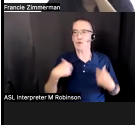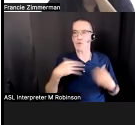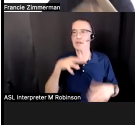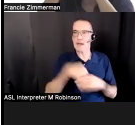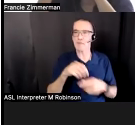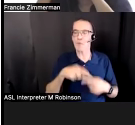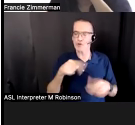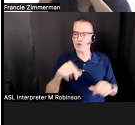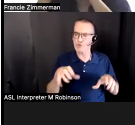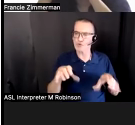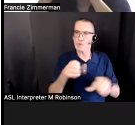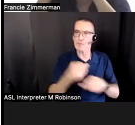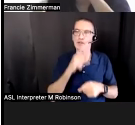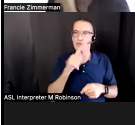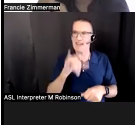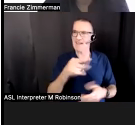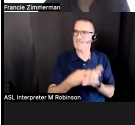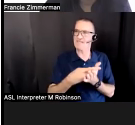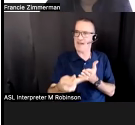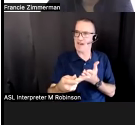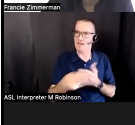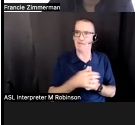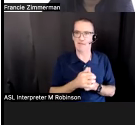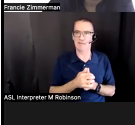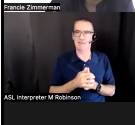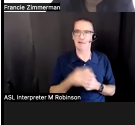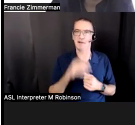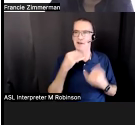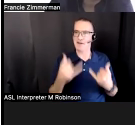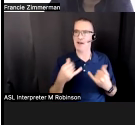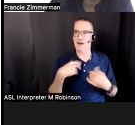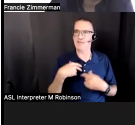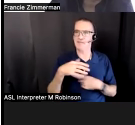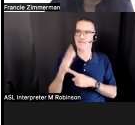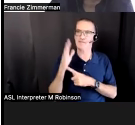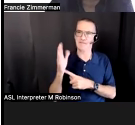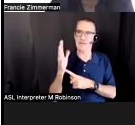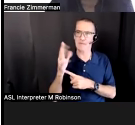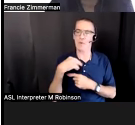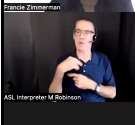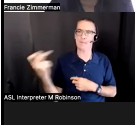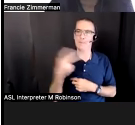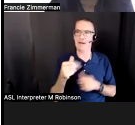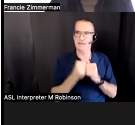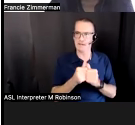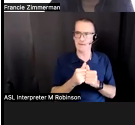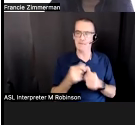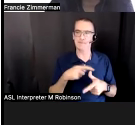make sure it failed? So we can go into the groups now, and we have 5 minutes. So we'll come back together